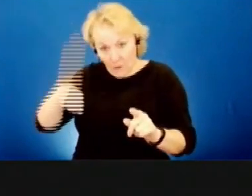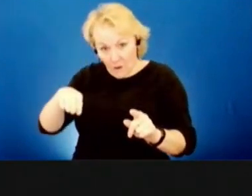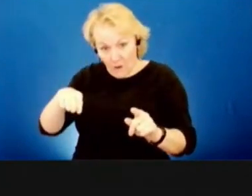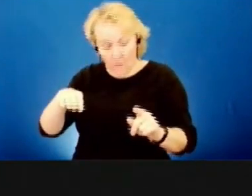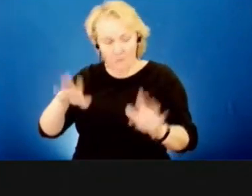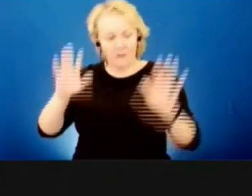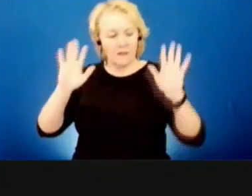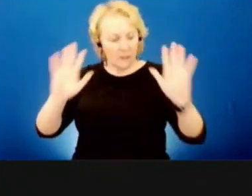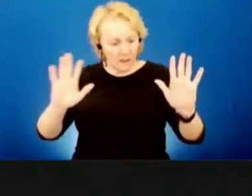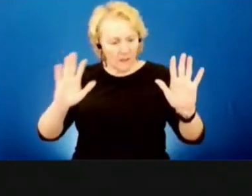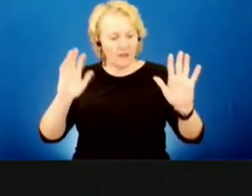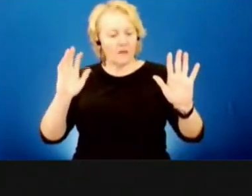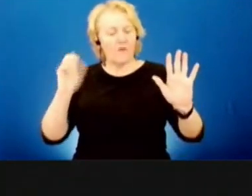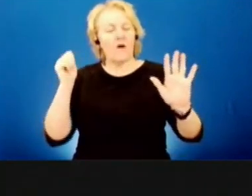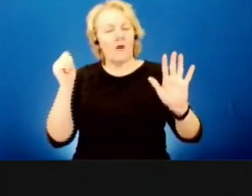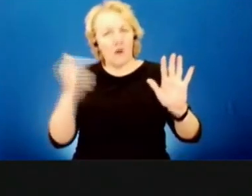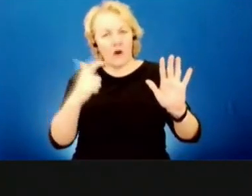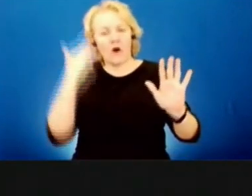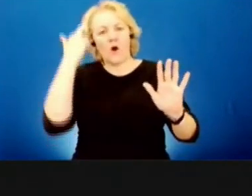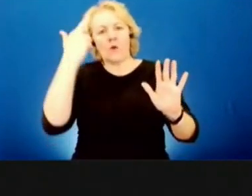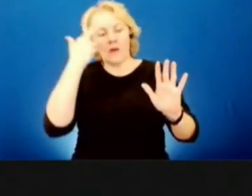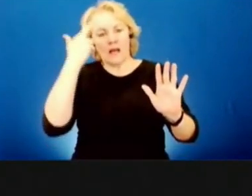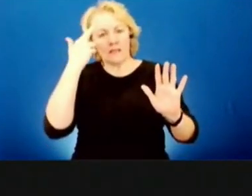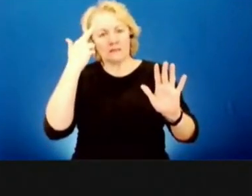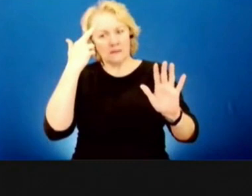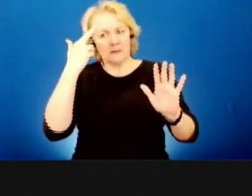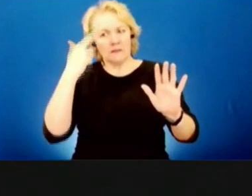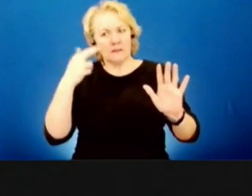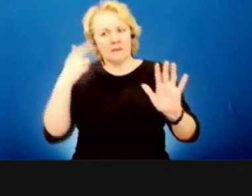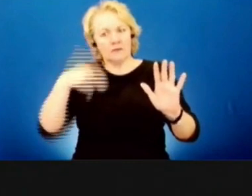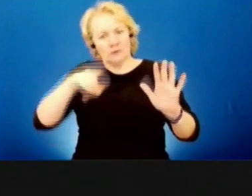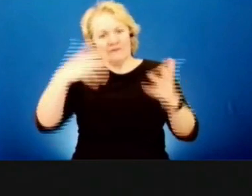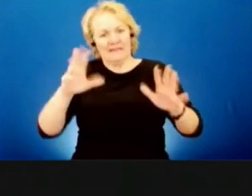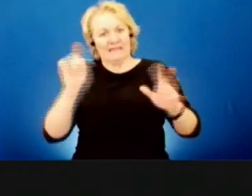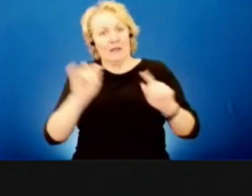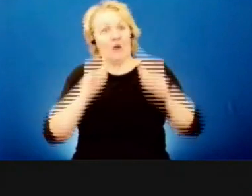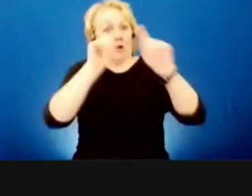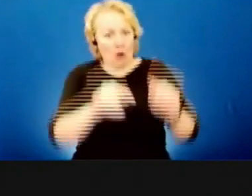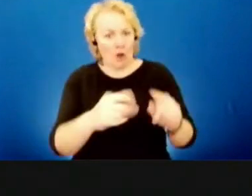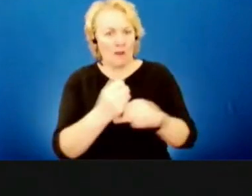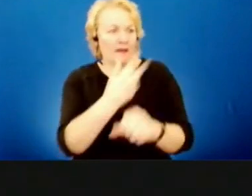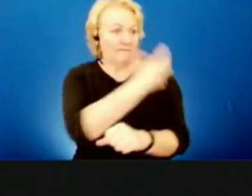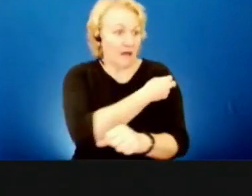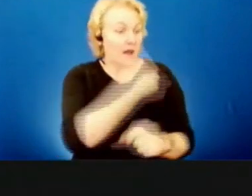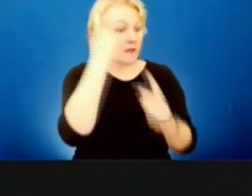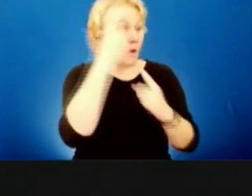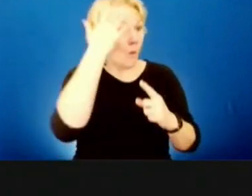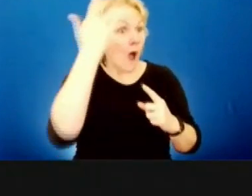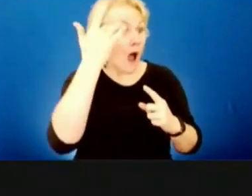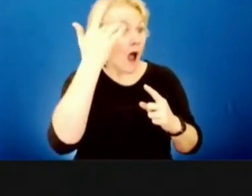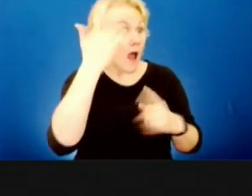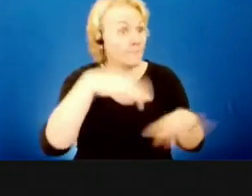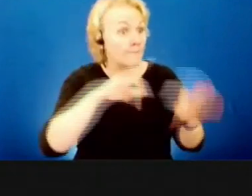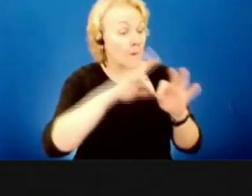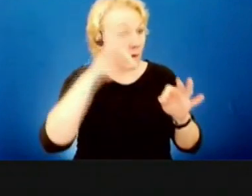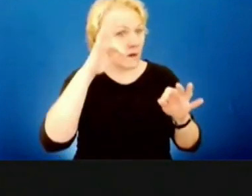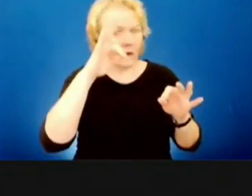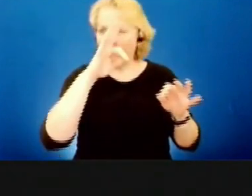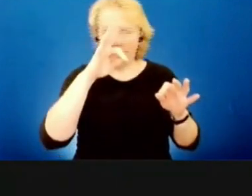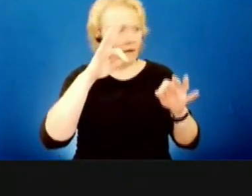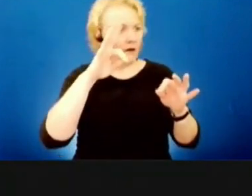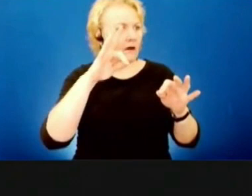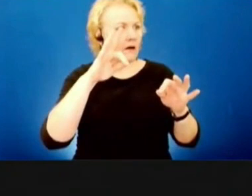all recognize that when we went to get vaccinated, we thought of our loved ones, and we wore a mask until